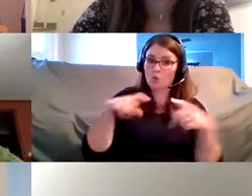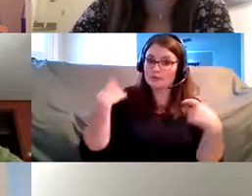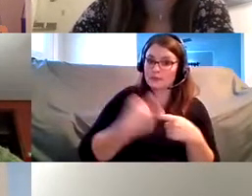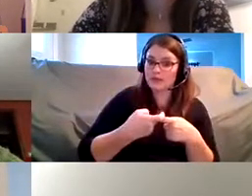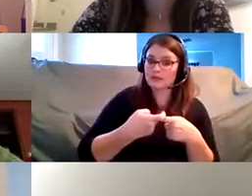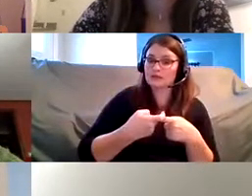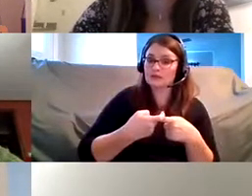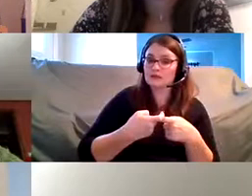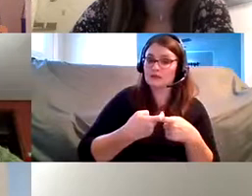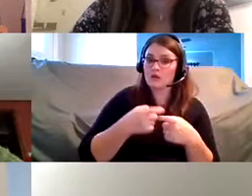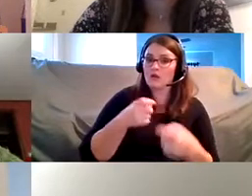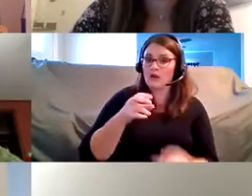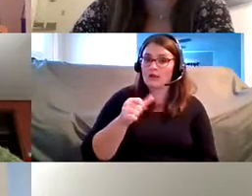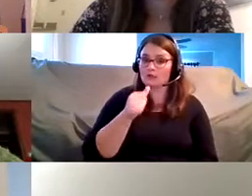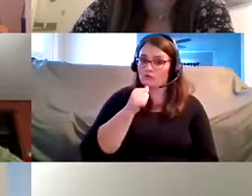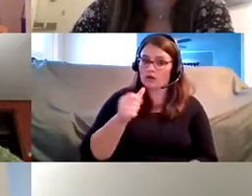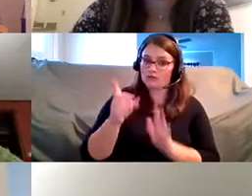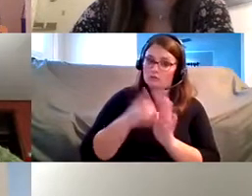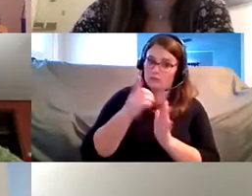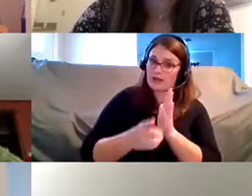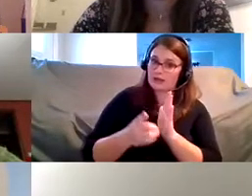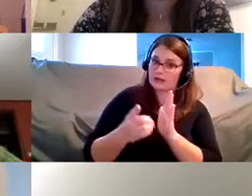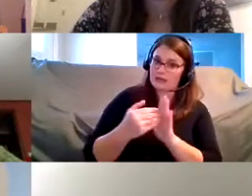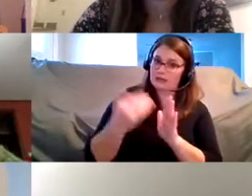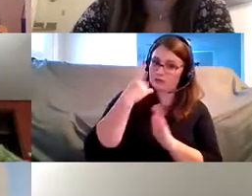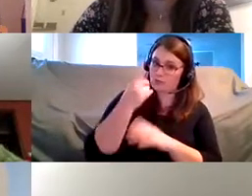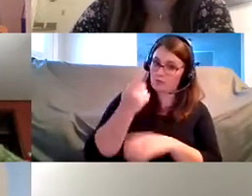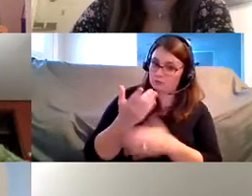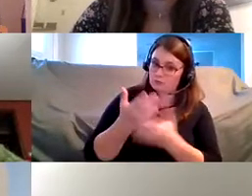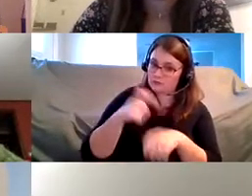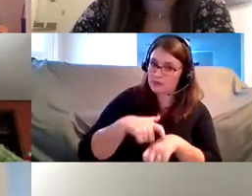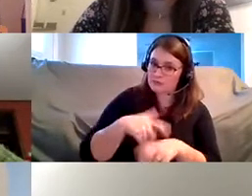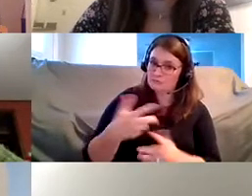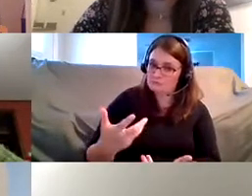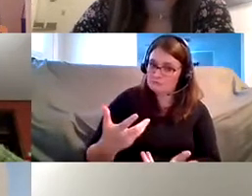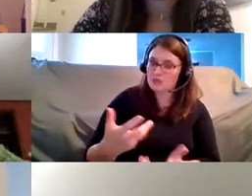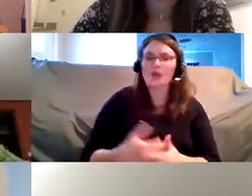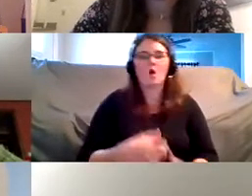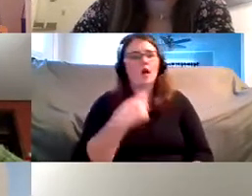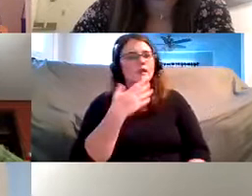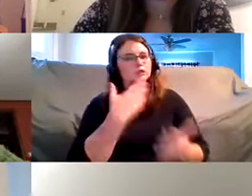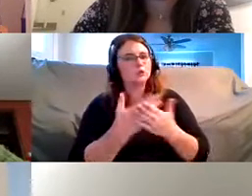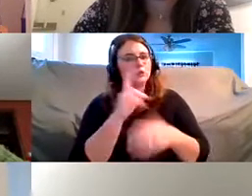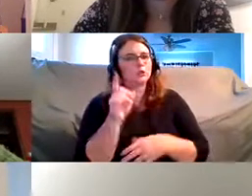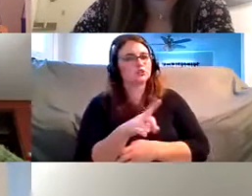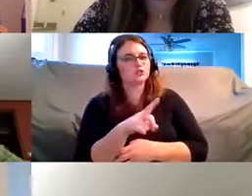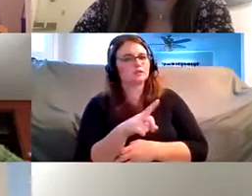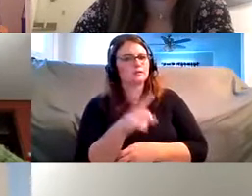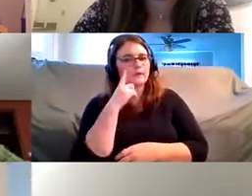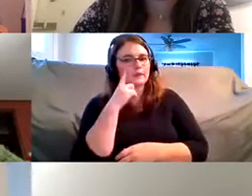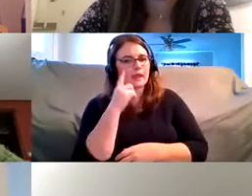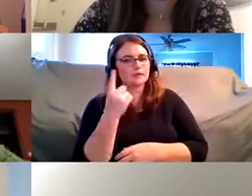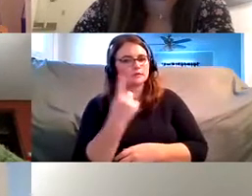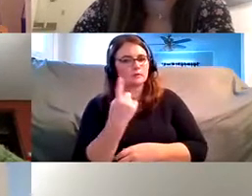your ethnicity for a while? I think that that's a good question, because I think that someone before talked